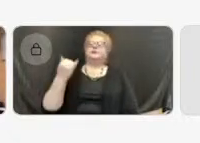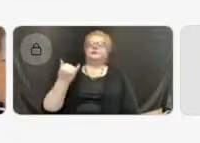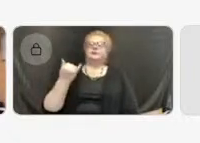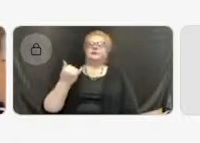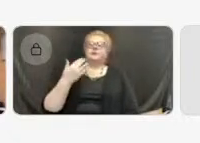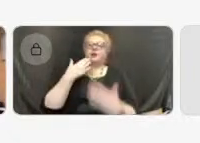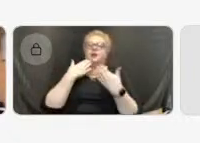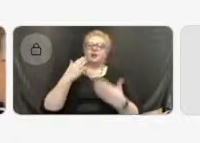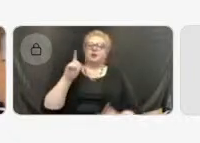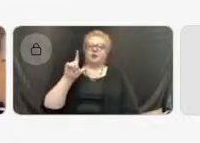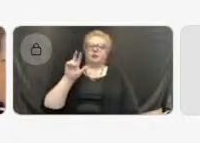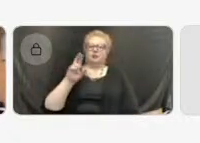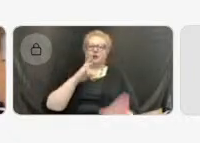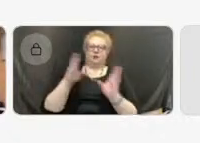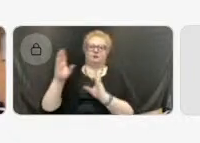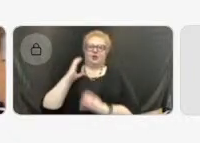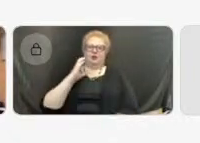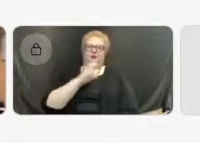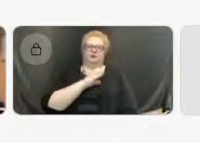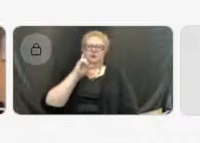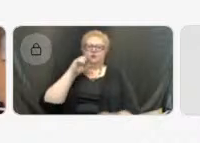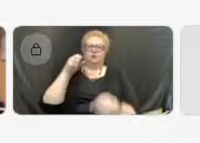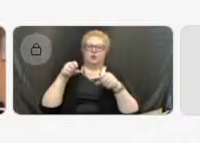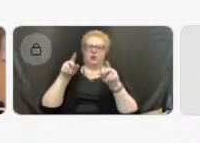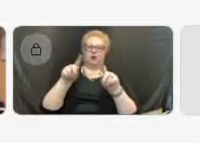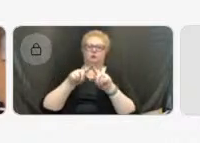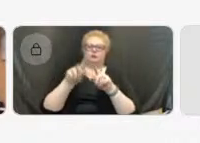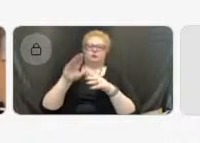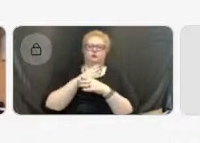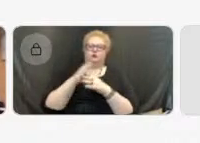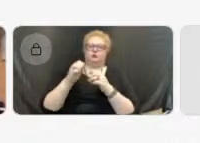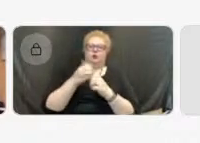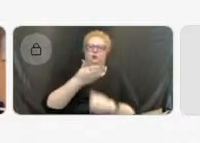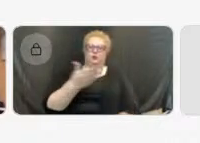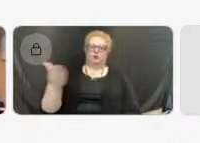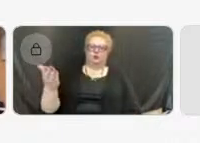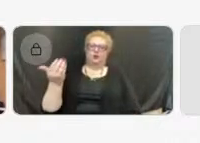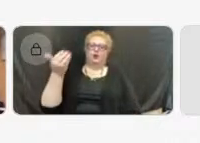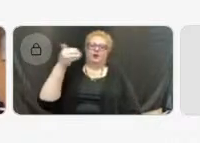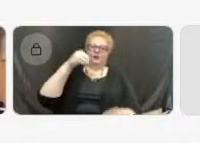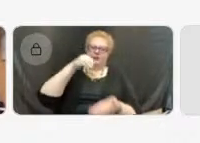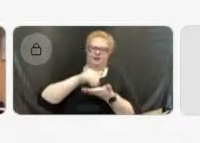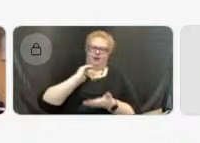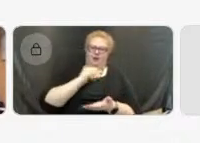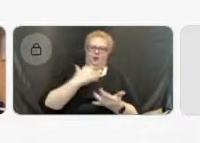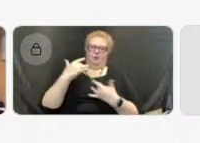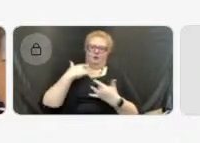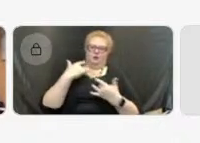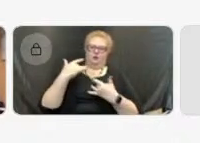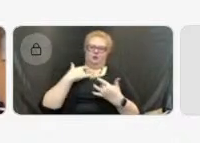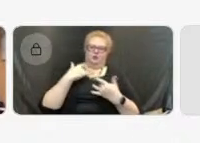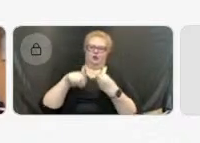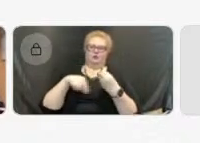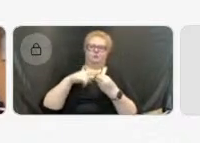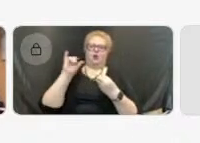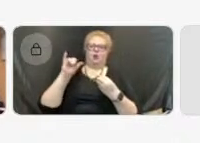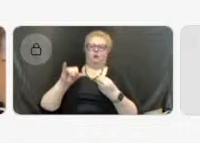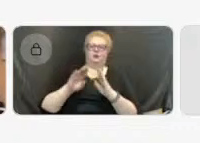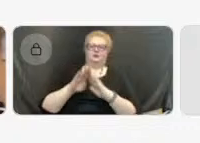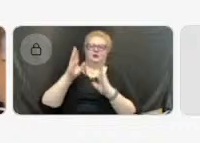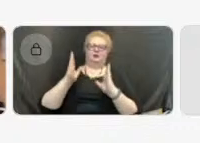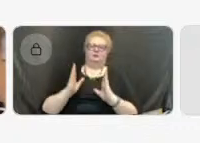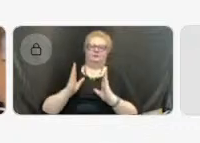Thank you, Little Rock Planning Commission, for the opportunity for us to share with you once again our concerns about the developer's attempt